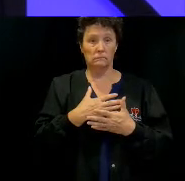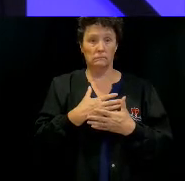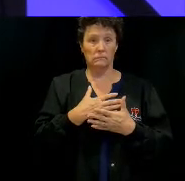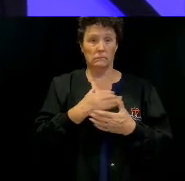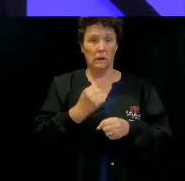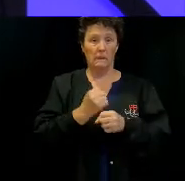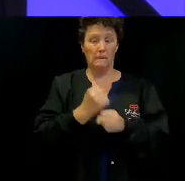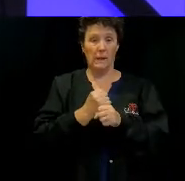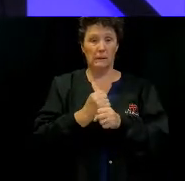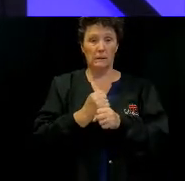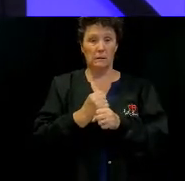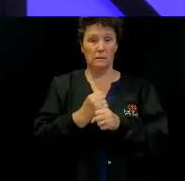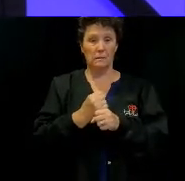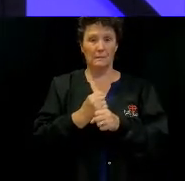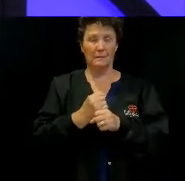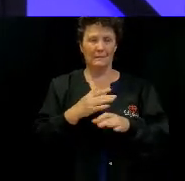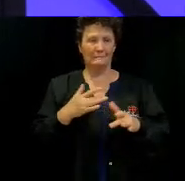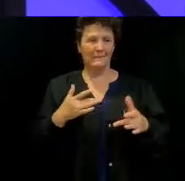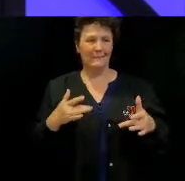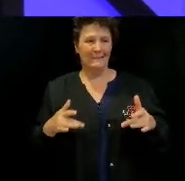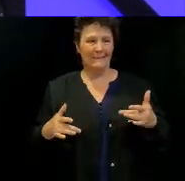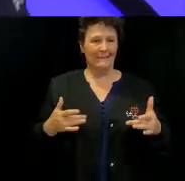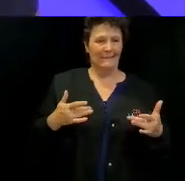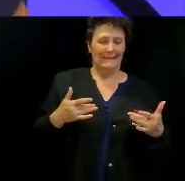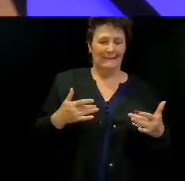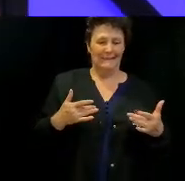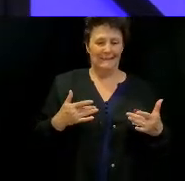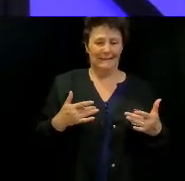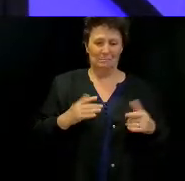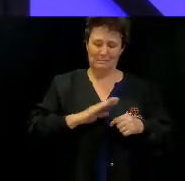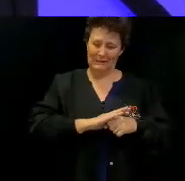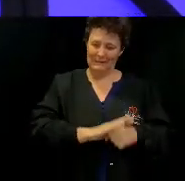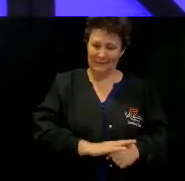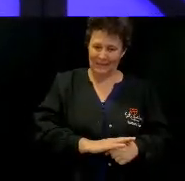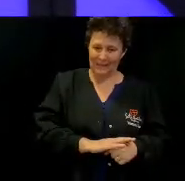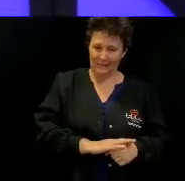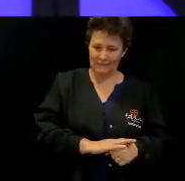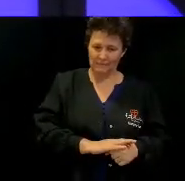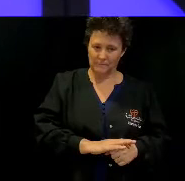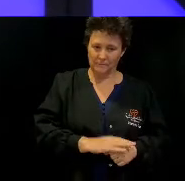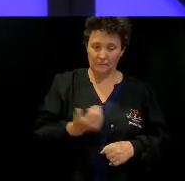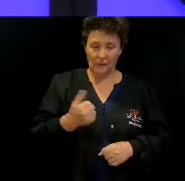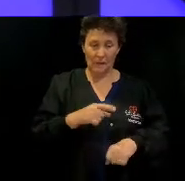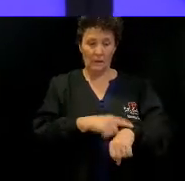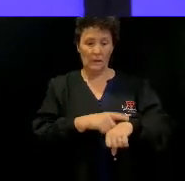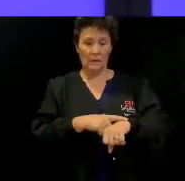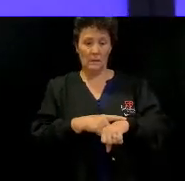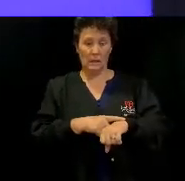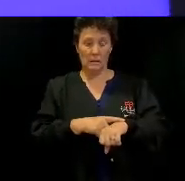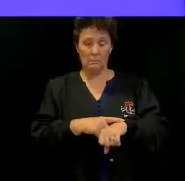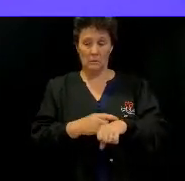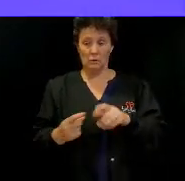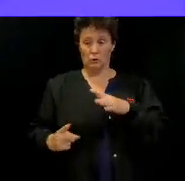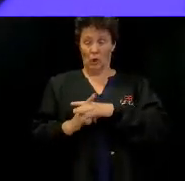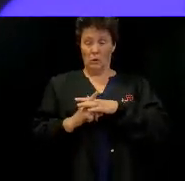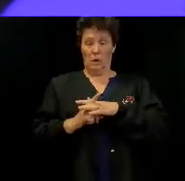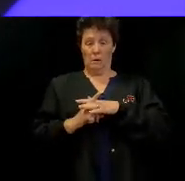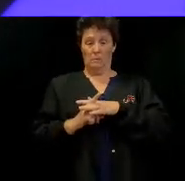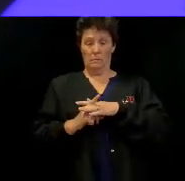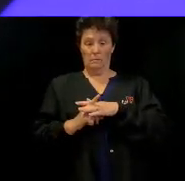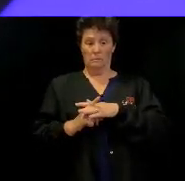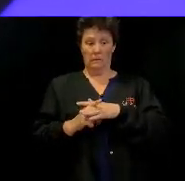causes dread and anxiety in our soul. Now, anytime fear shows up, bondage shows up.